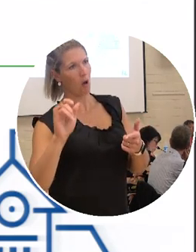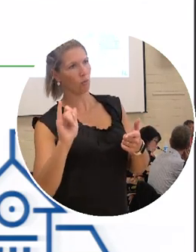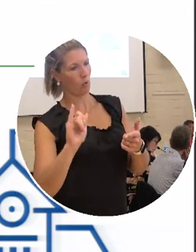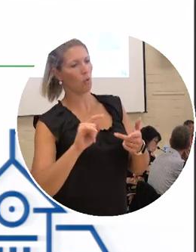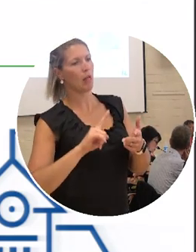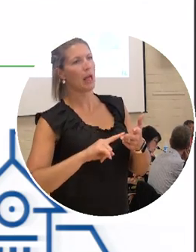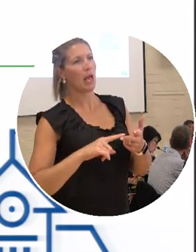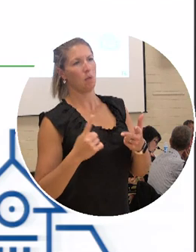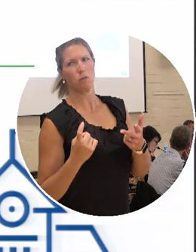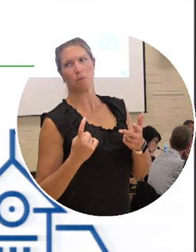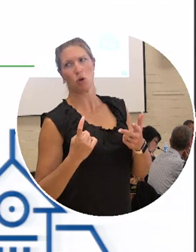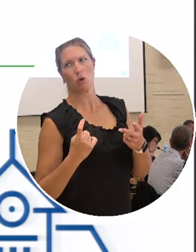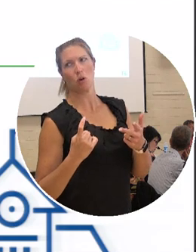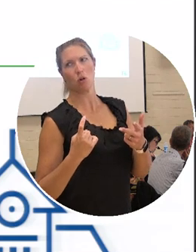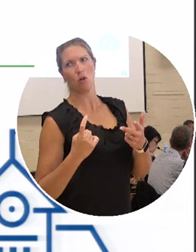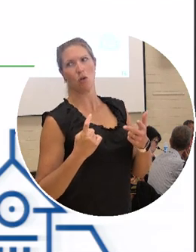17,